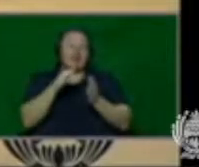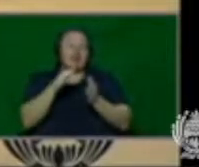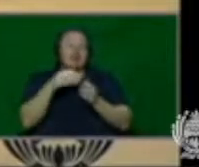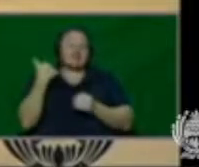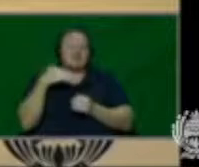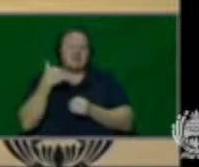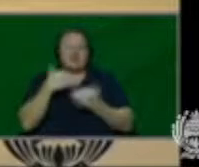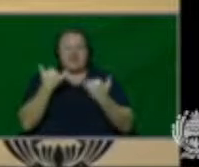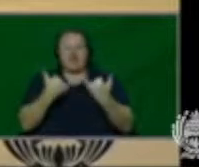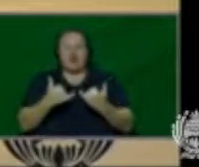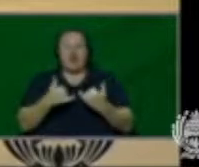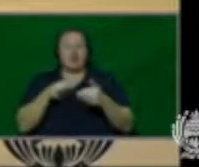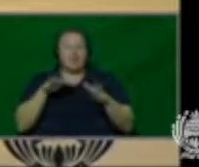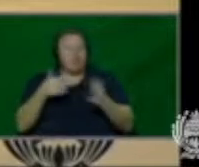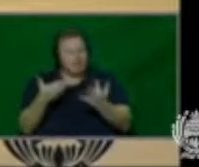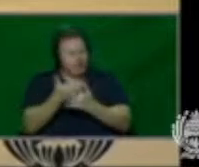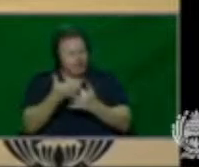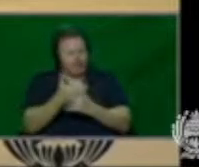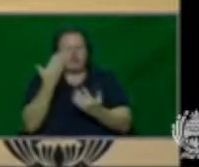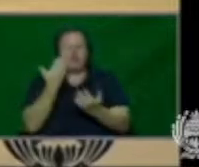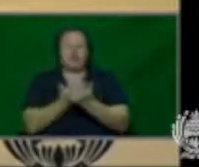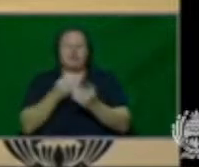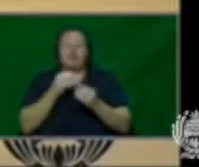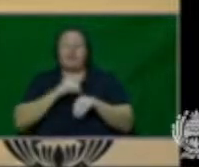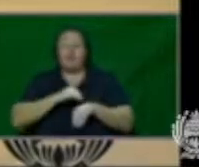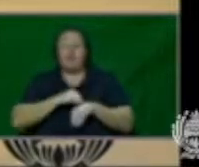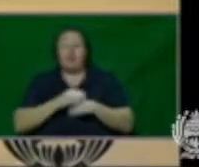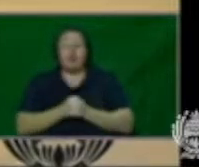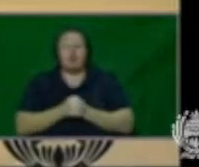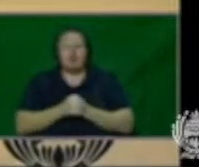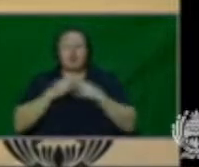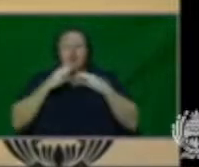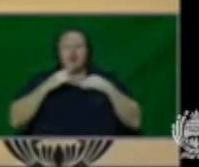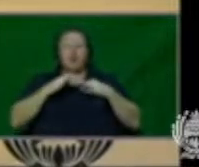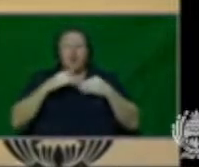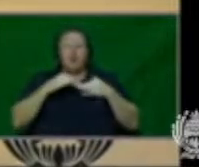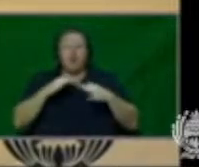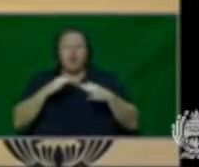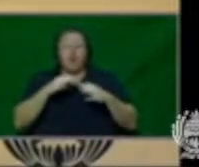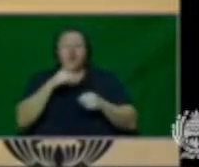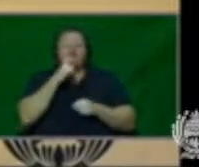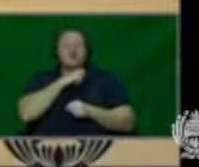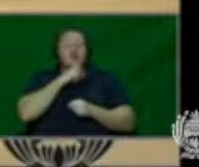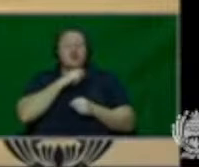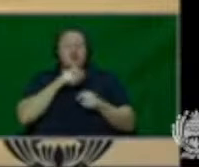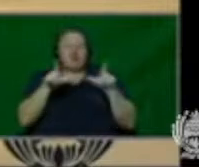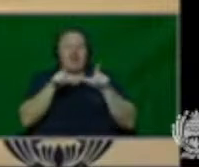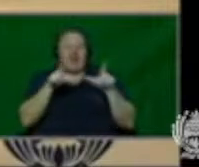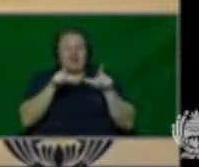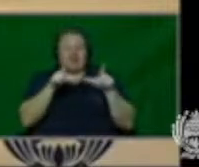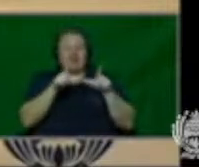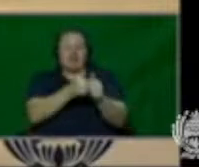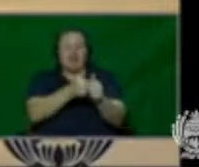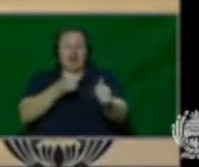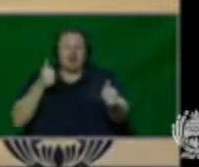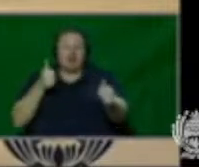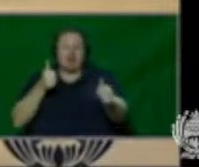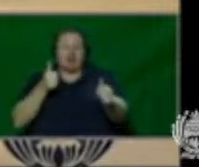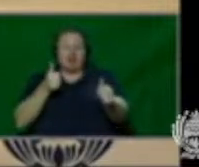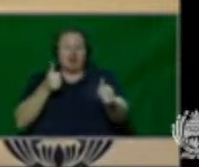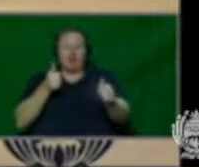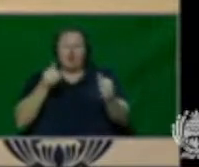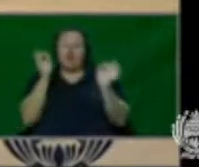data. The water use license backlog has been cleared, unlocking billions in investment and